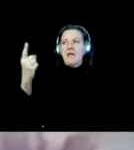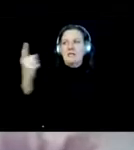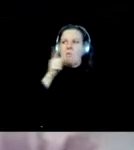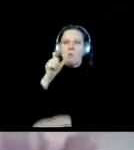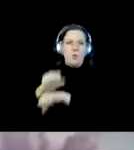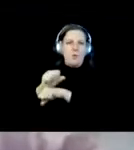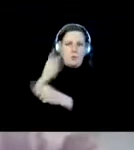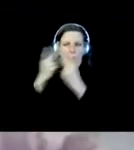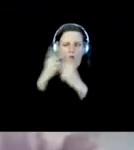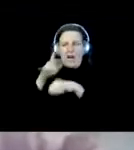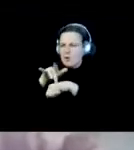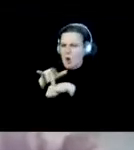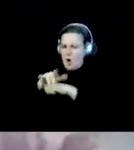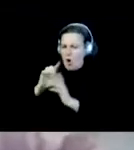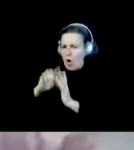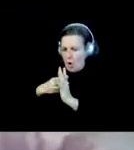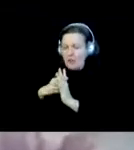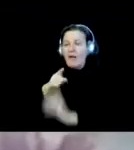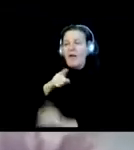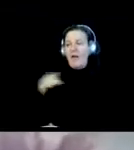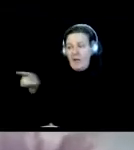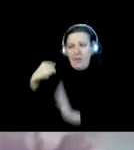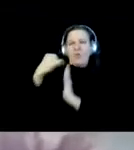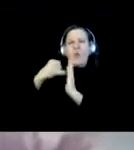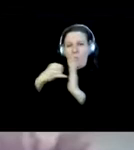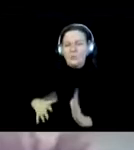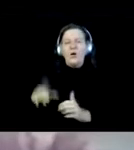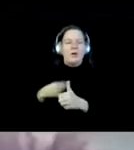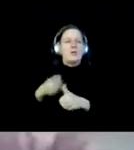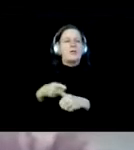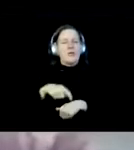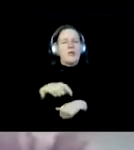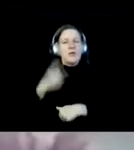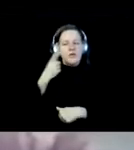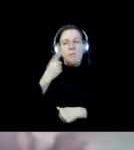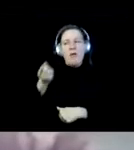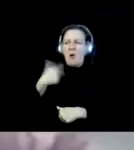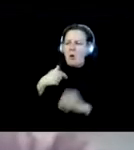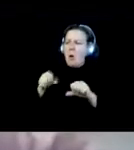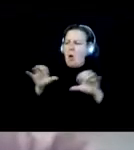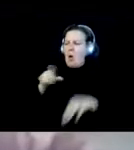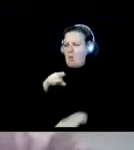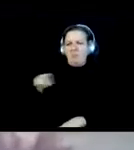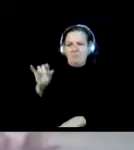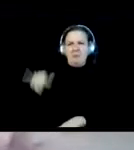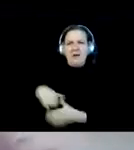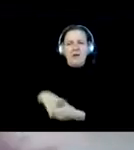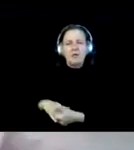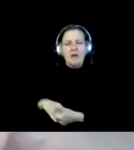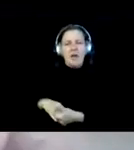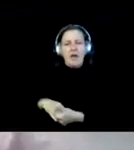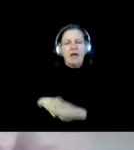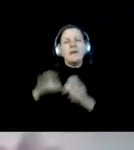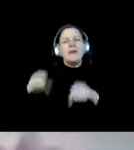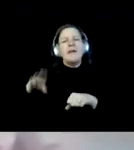were the artists where for the first time I kind of thought, oh, I could do this, and it can be a sort of economy